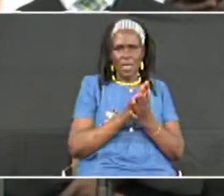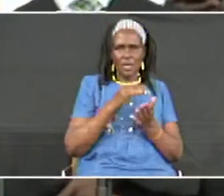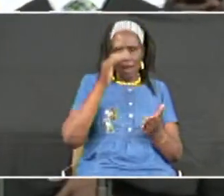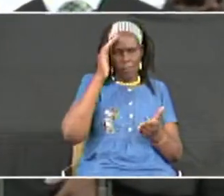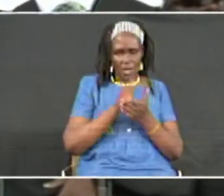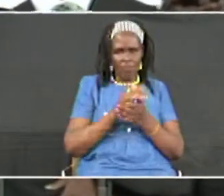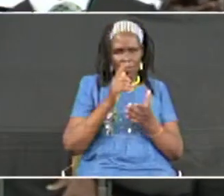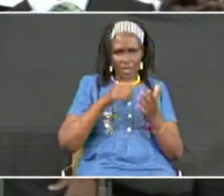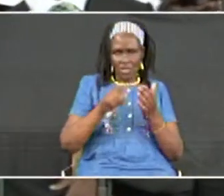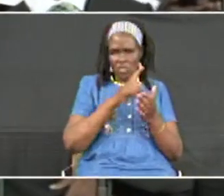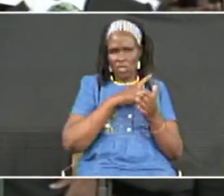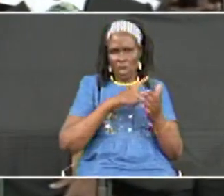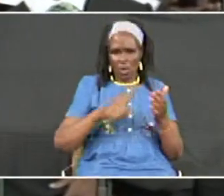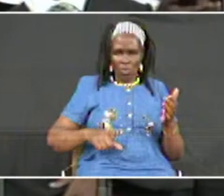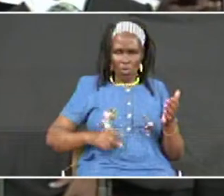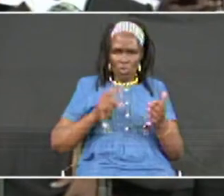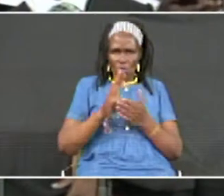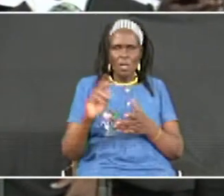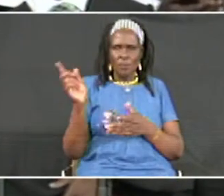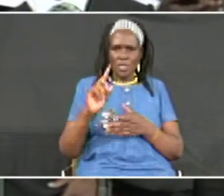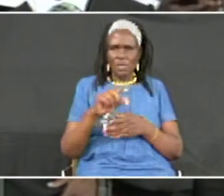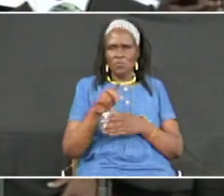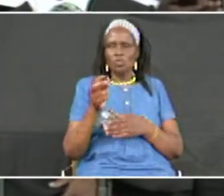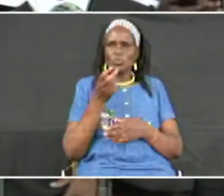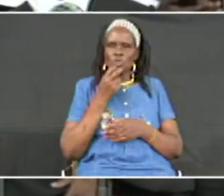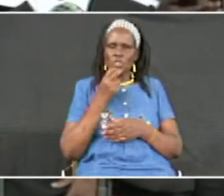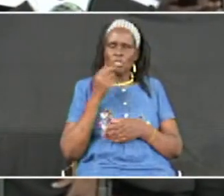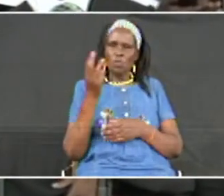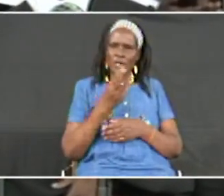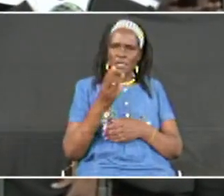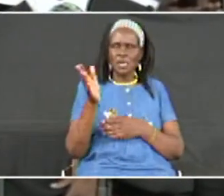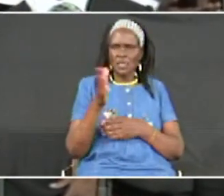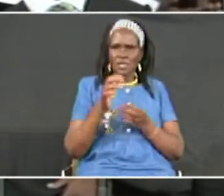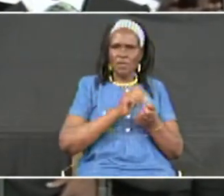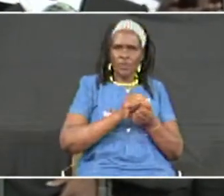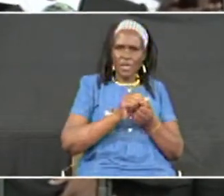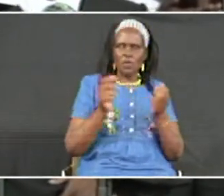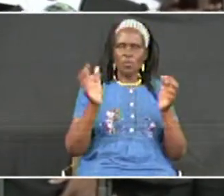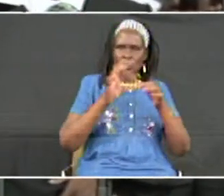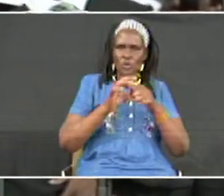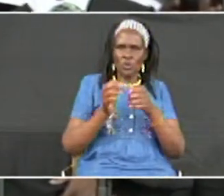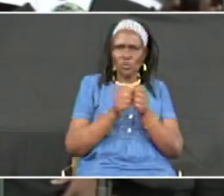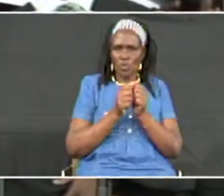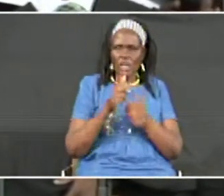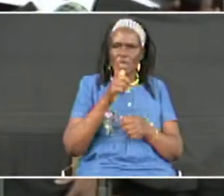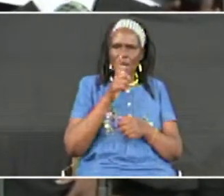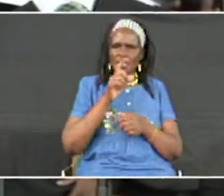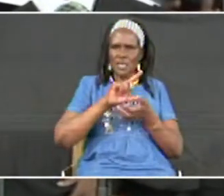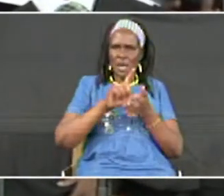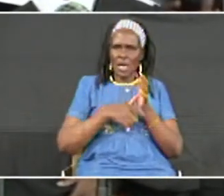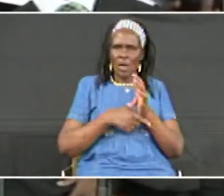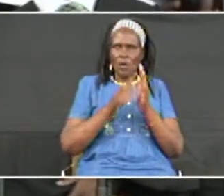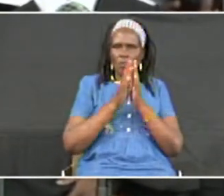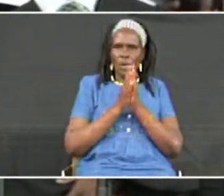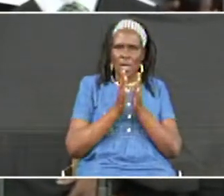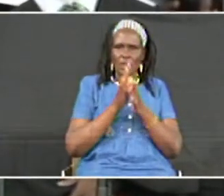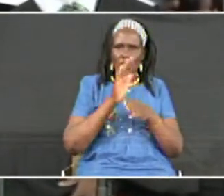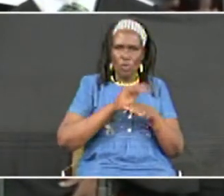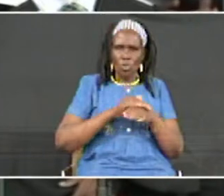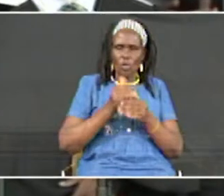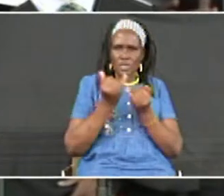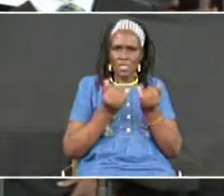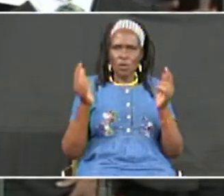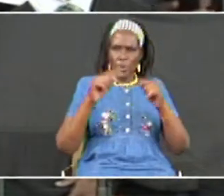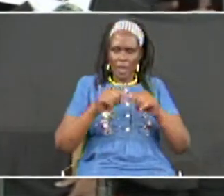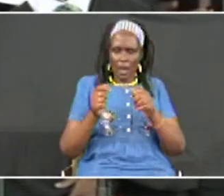you. Tuesday, Wednesday, Thursday, and Friday, we join together, lunch our prayers. And on Saturday, we come